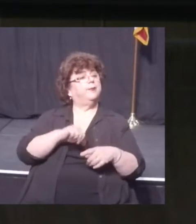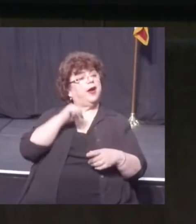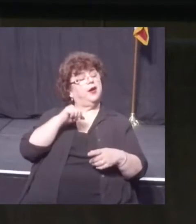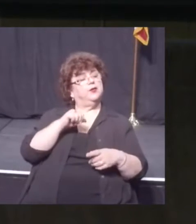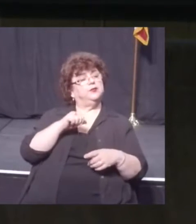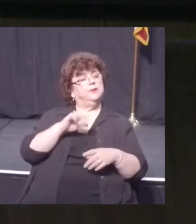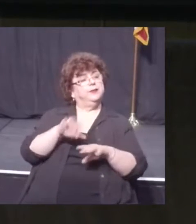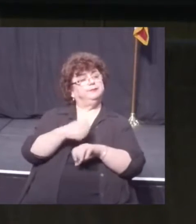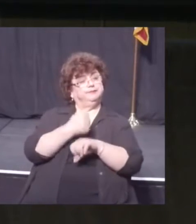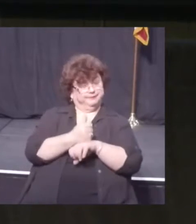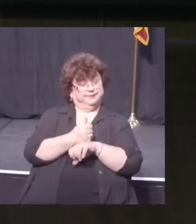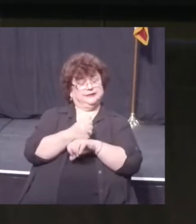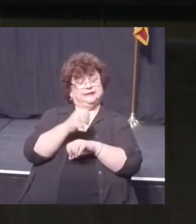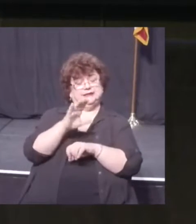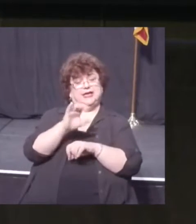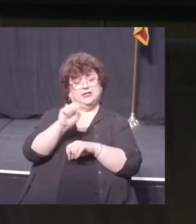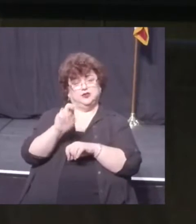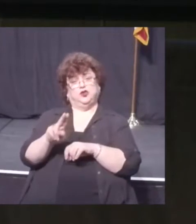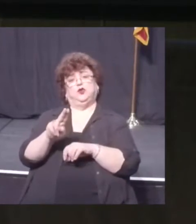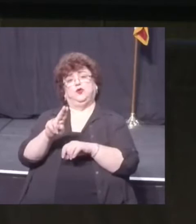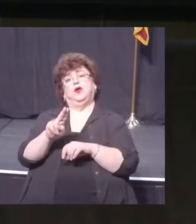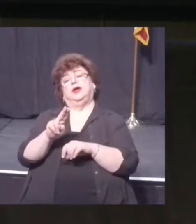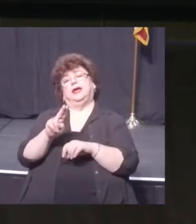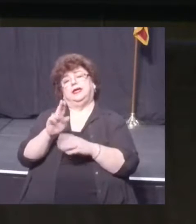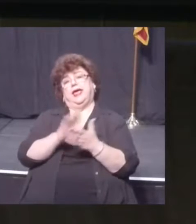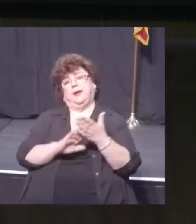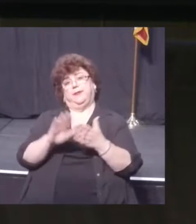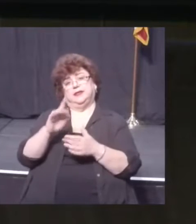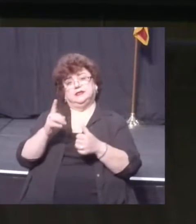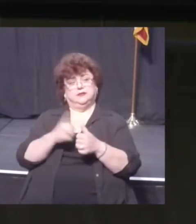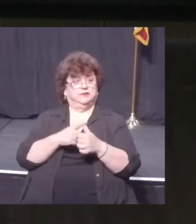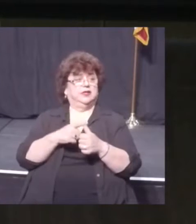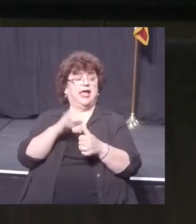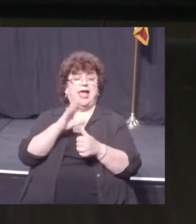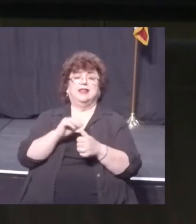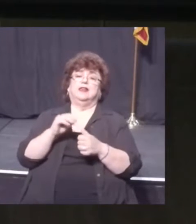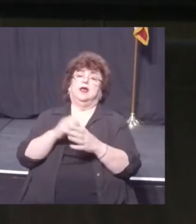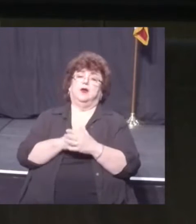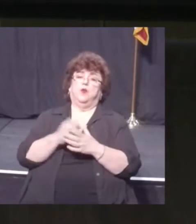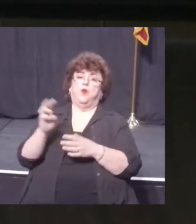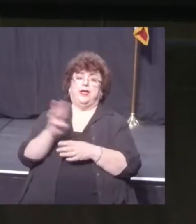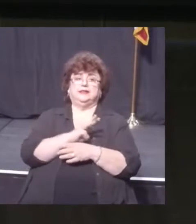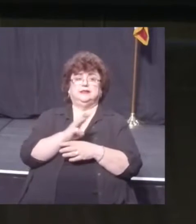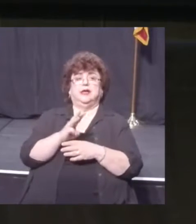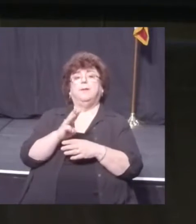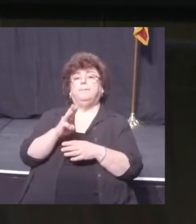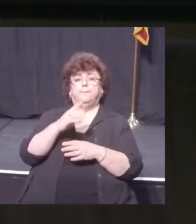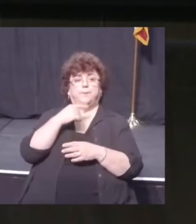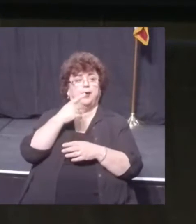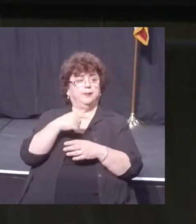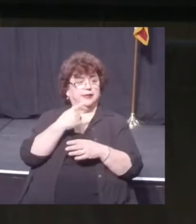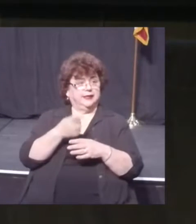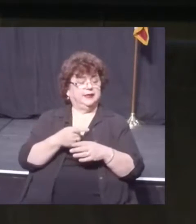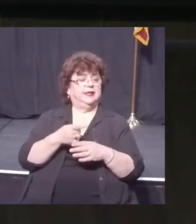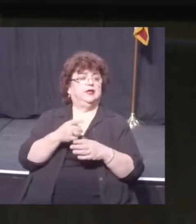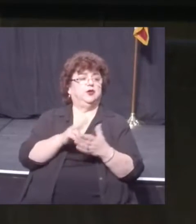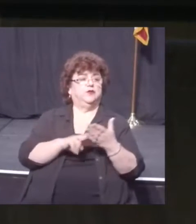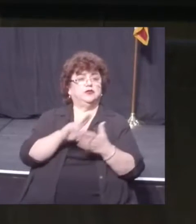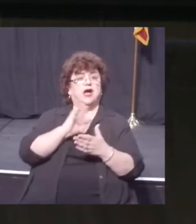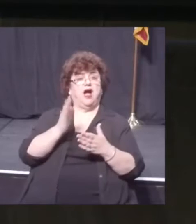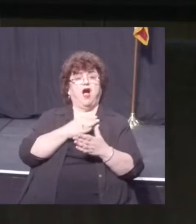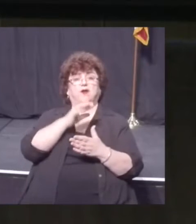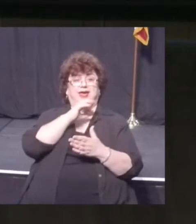be the founding CSU campus and the West's first public university, our age is